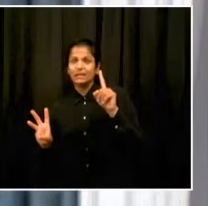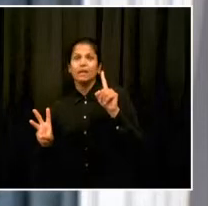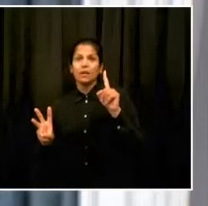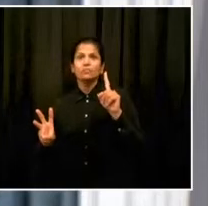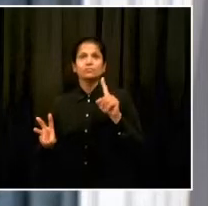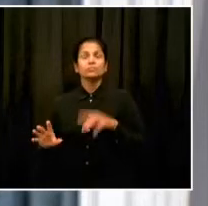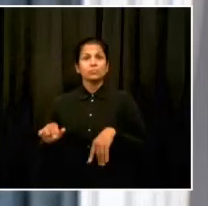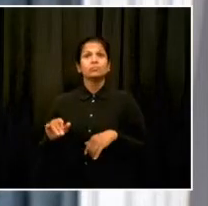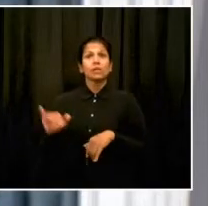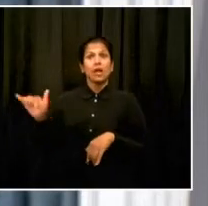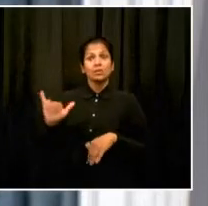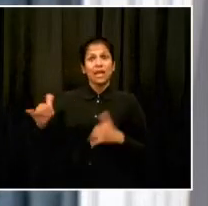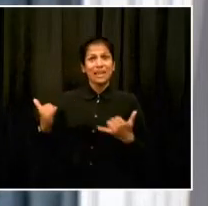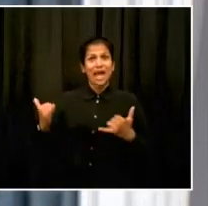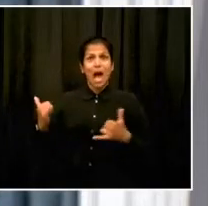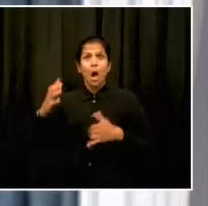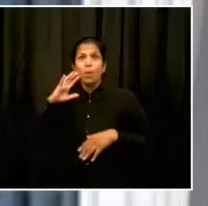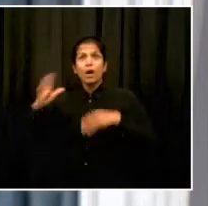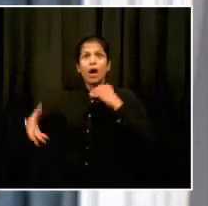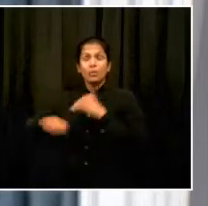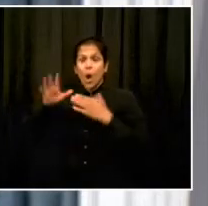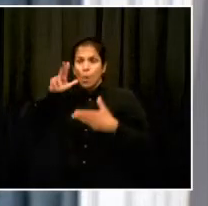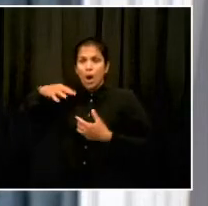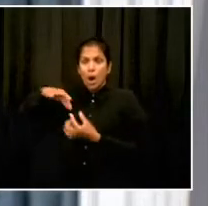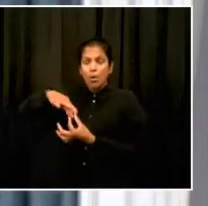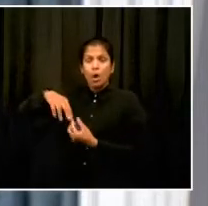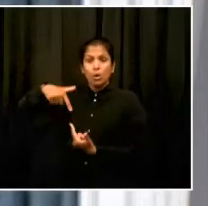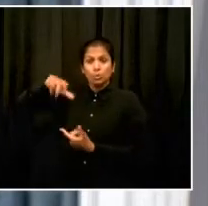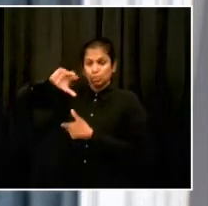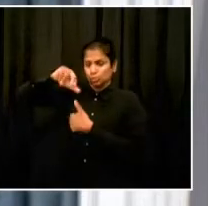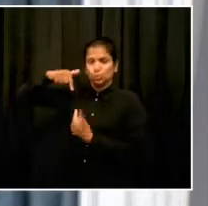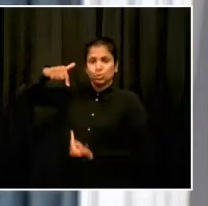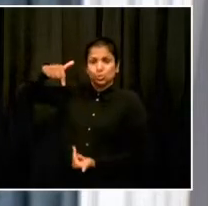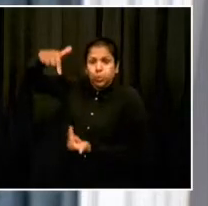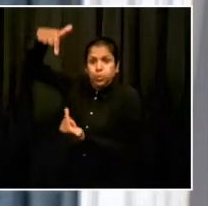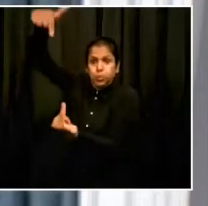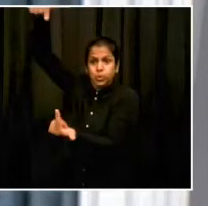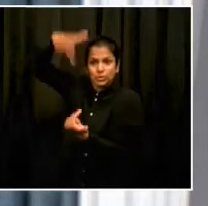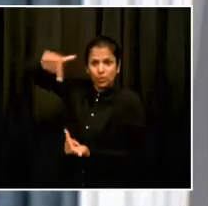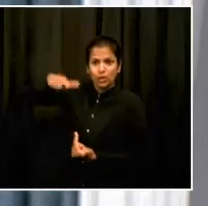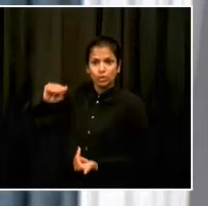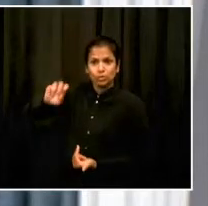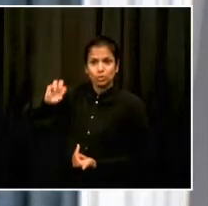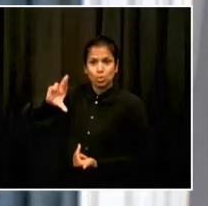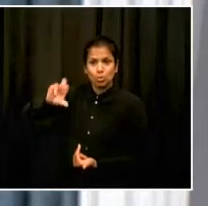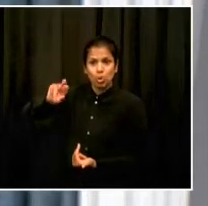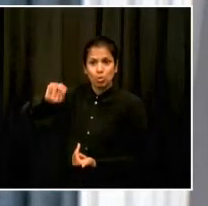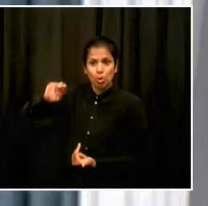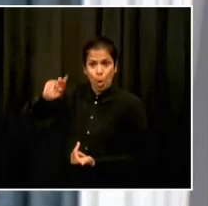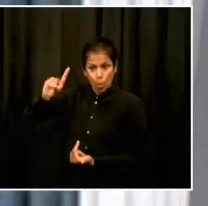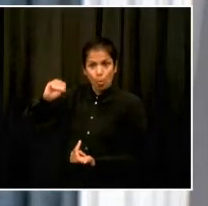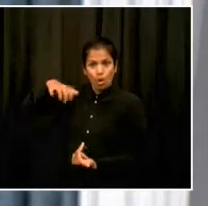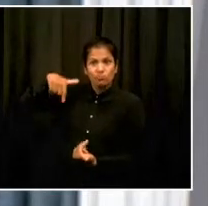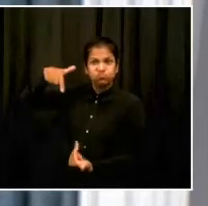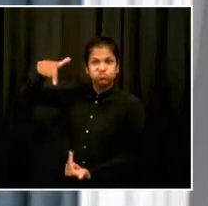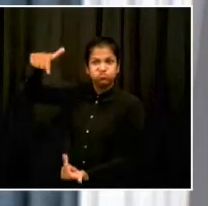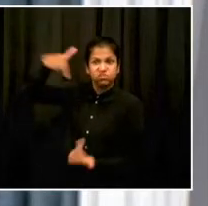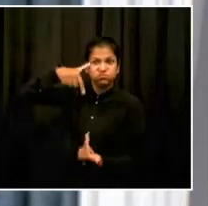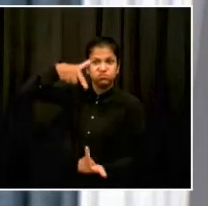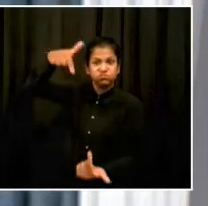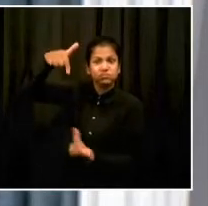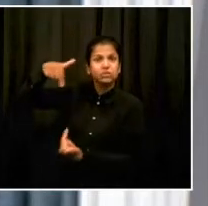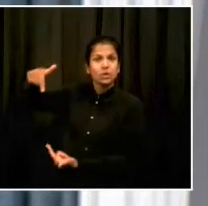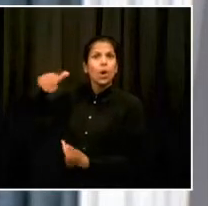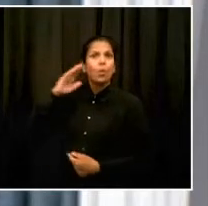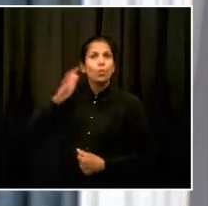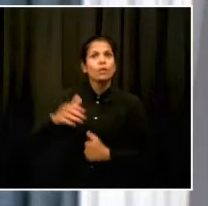have landed in the eastern states in the path of this storm, and we are likely to see tornado warnings issued here in New York